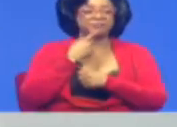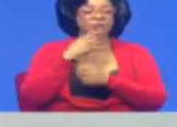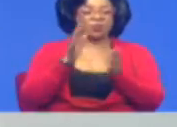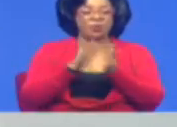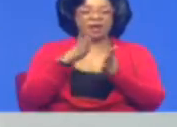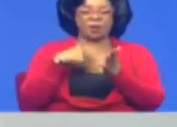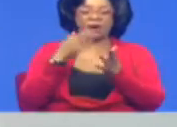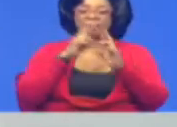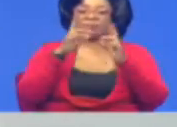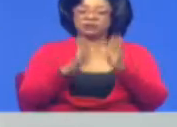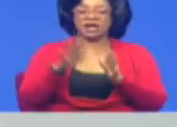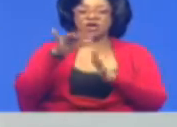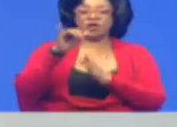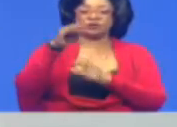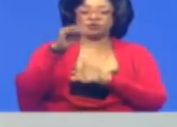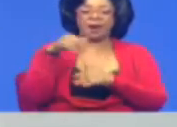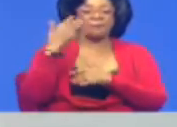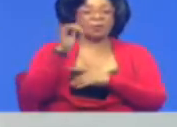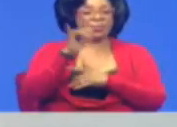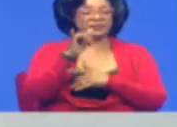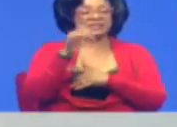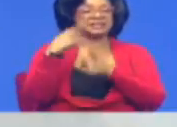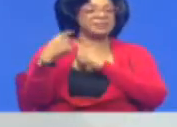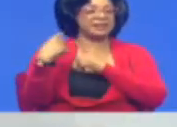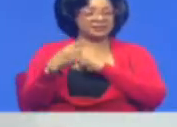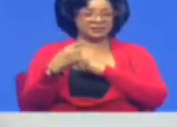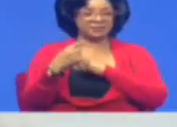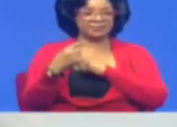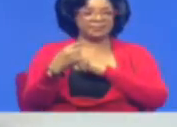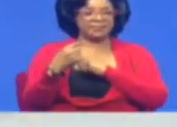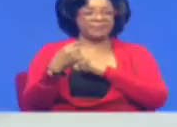reporter Joshua Makori about that experience.